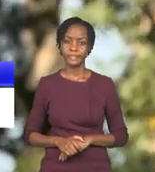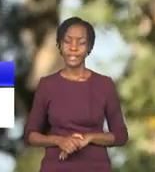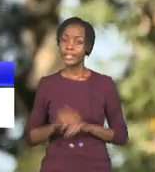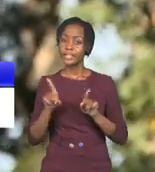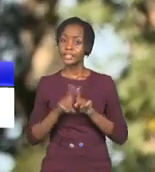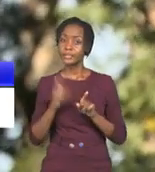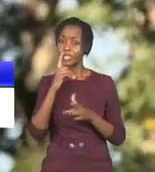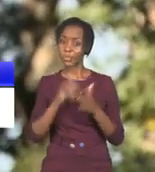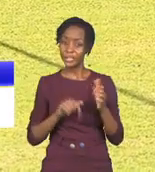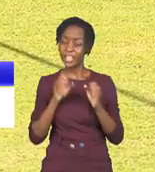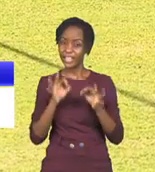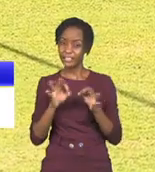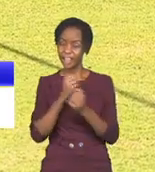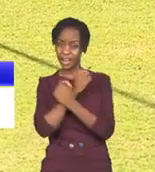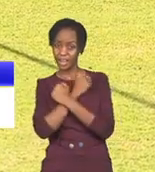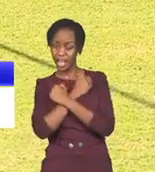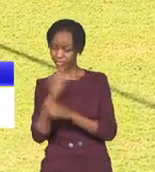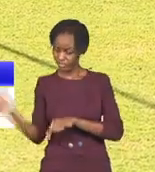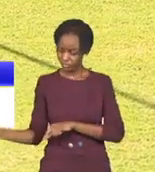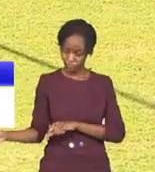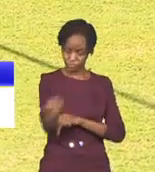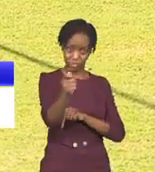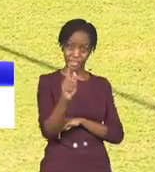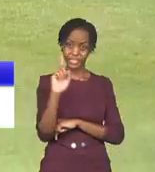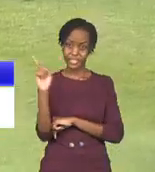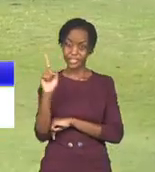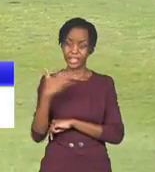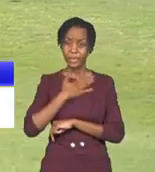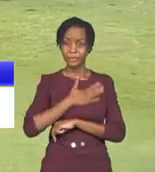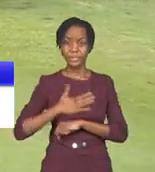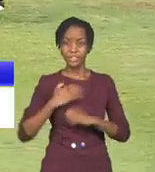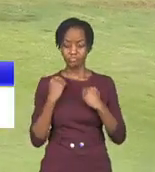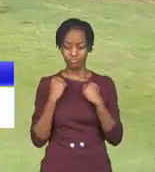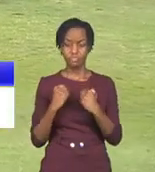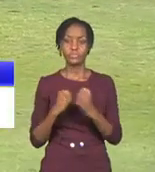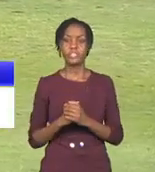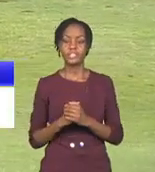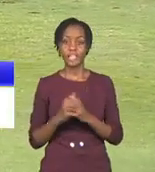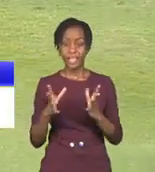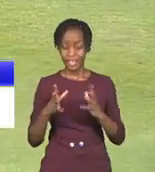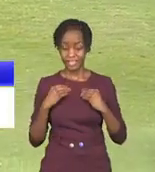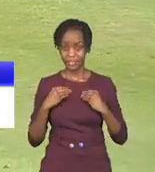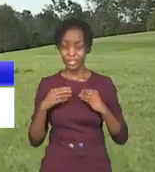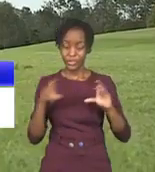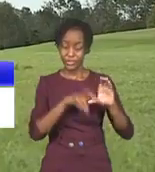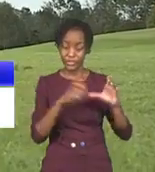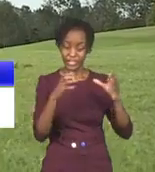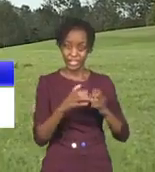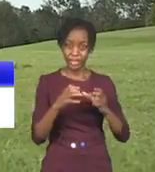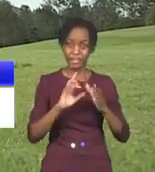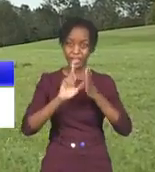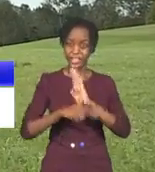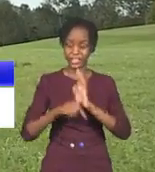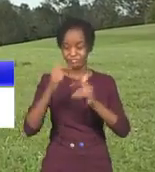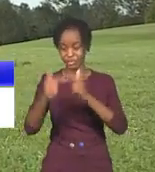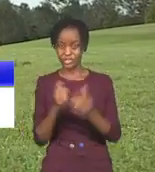golf enthusiasts and young players interested in the sport to be confident enough, pick up the club and swing it on the course,